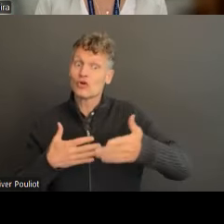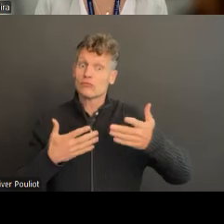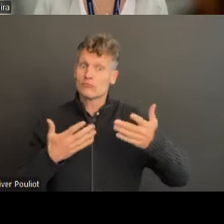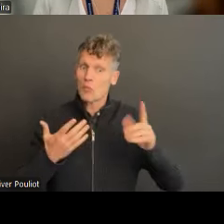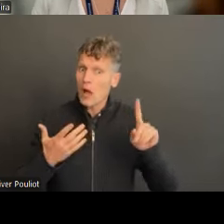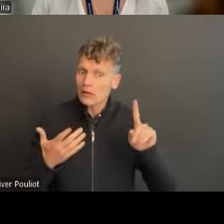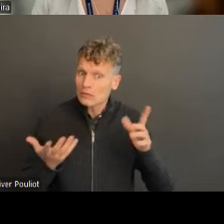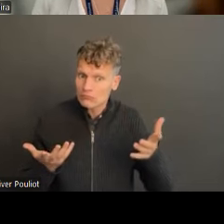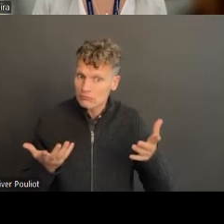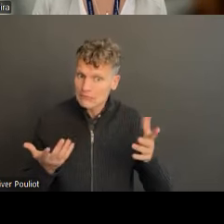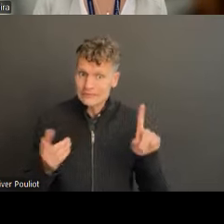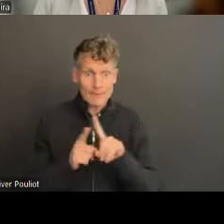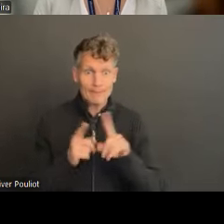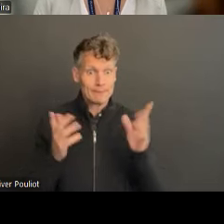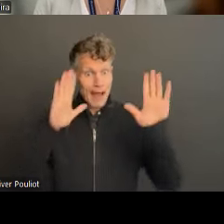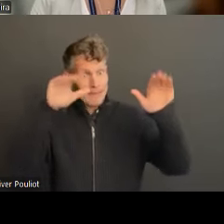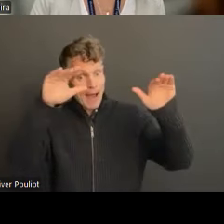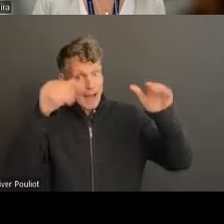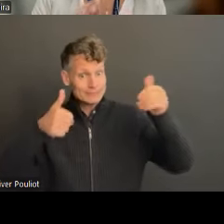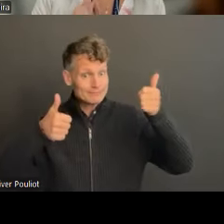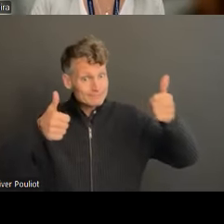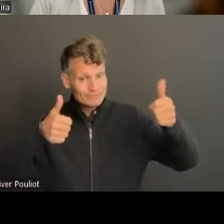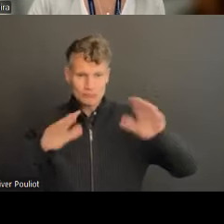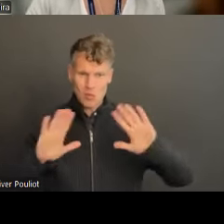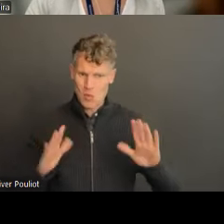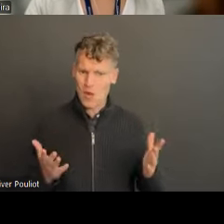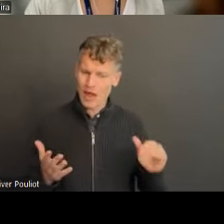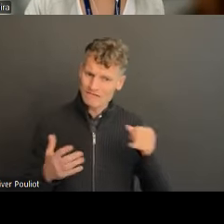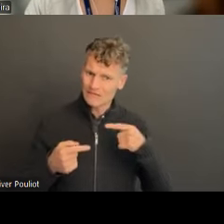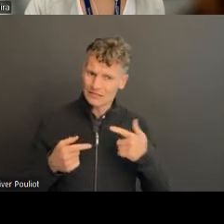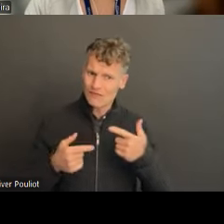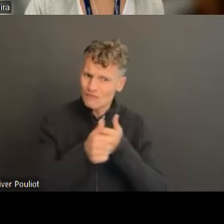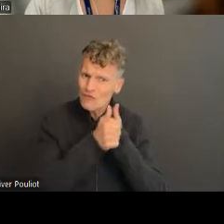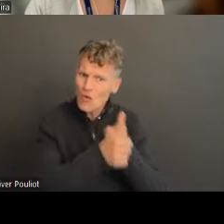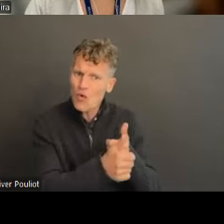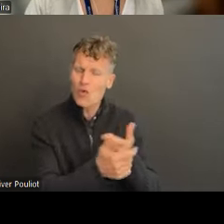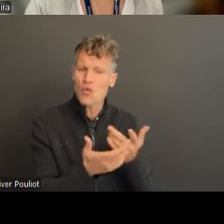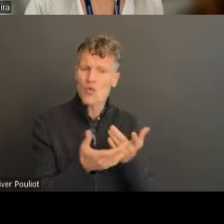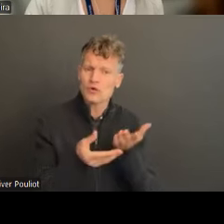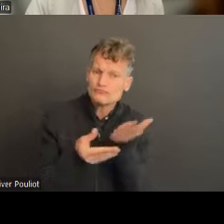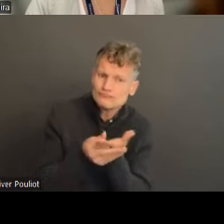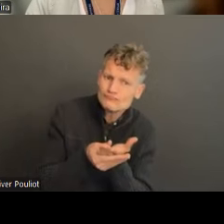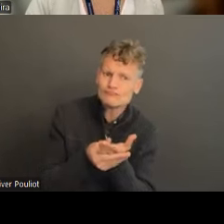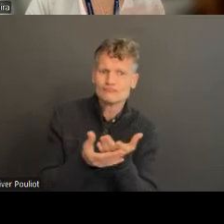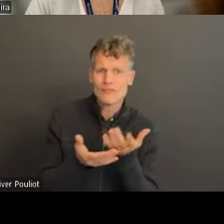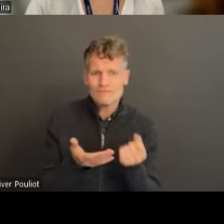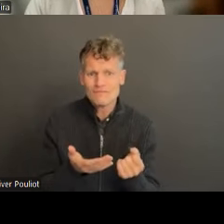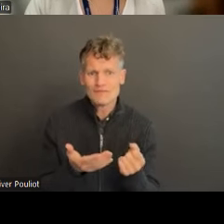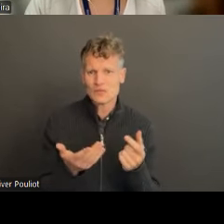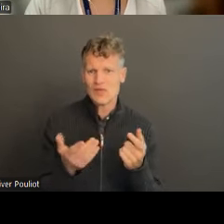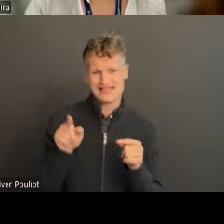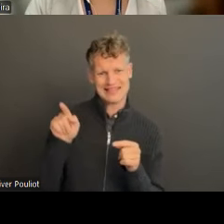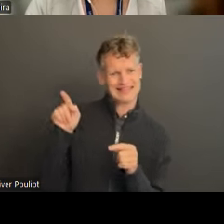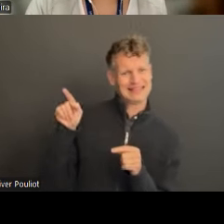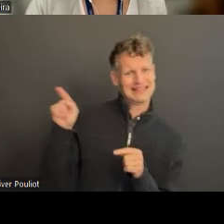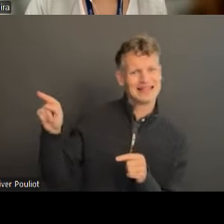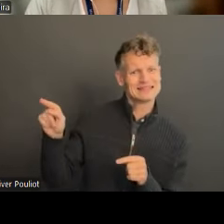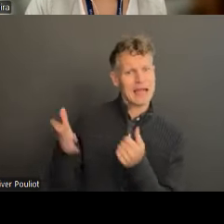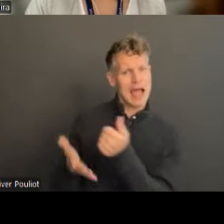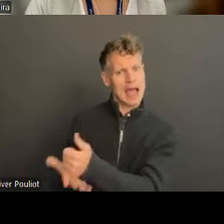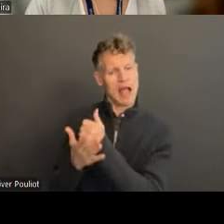we analyze this and we prepare this diagram, then this helps us see that there is a very important space where